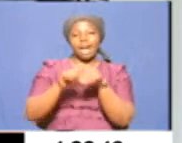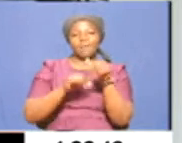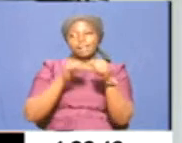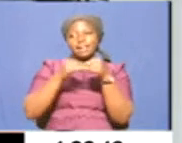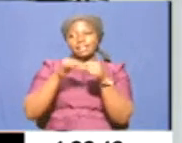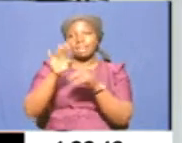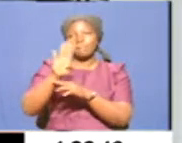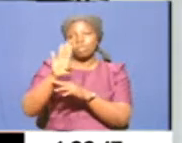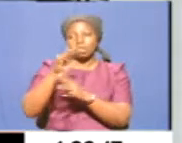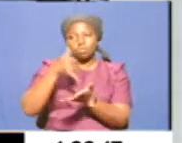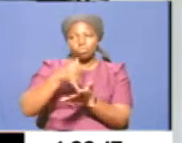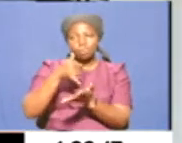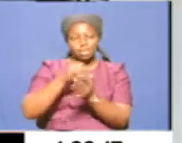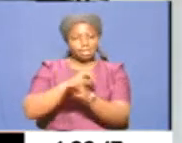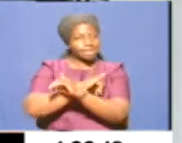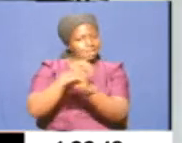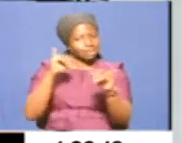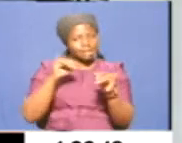clean water